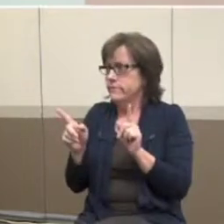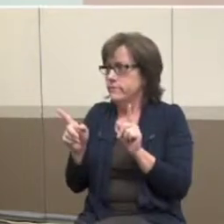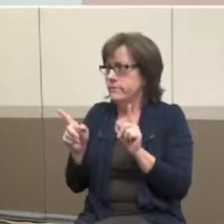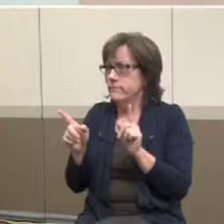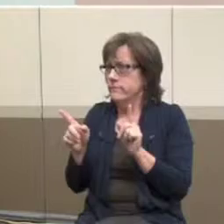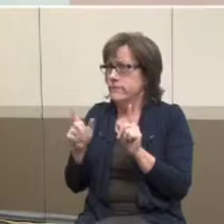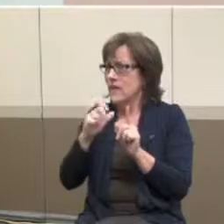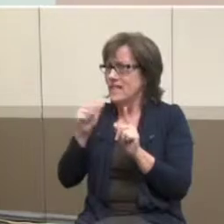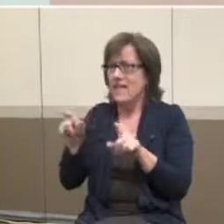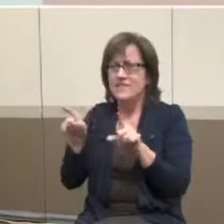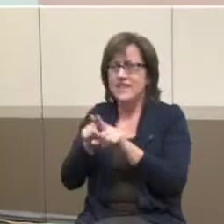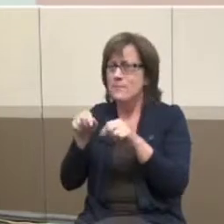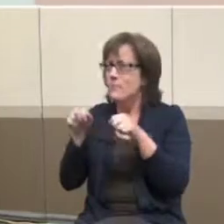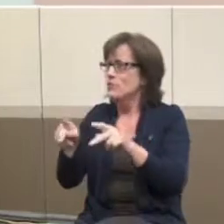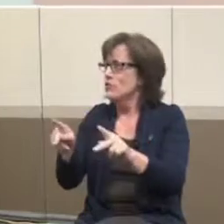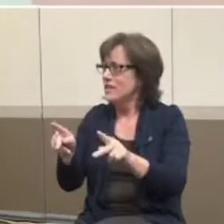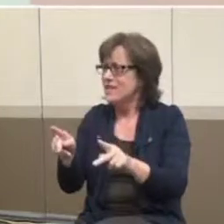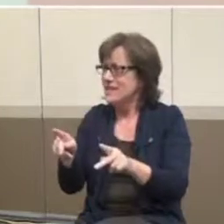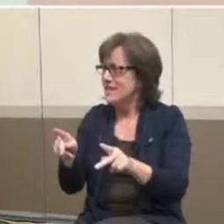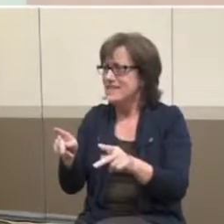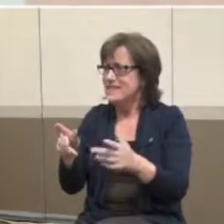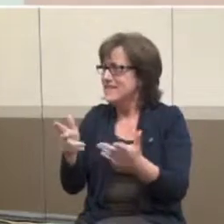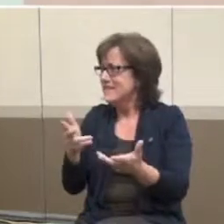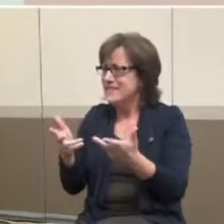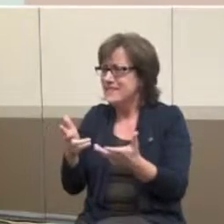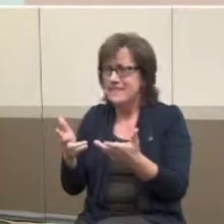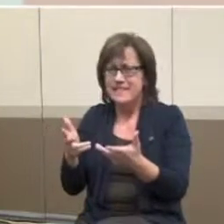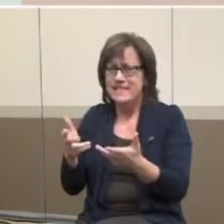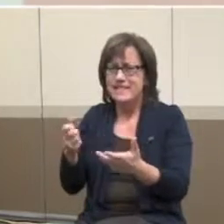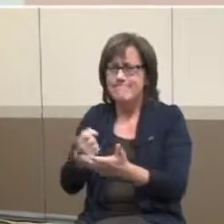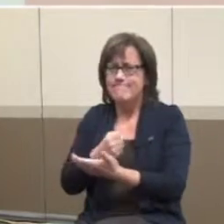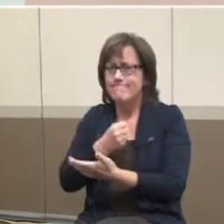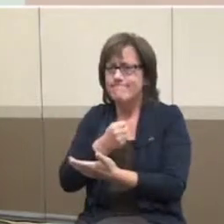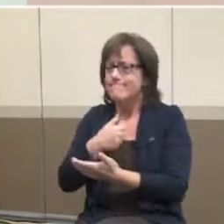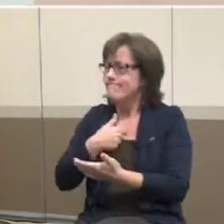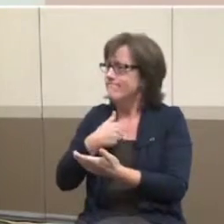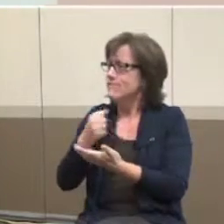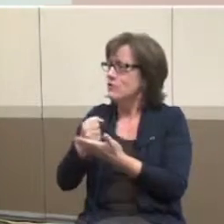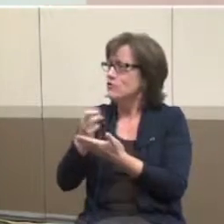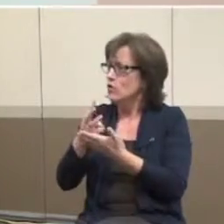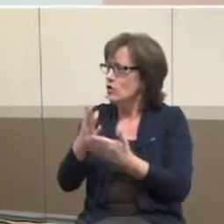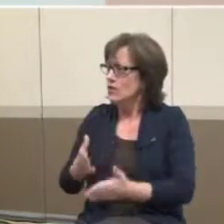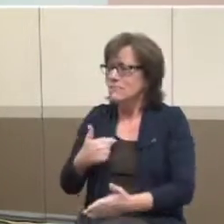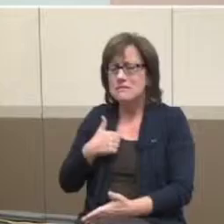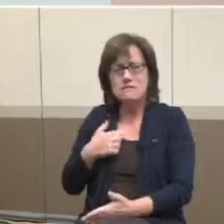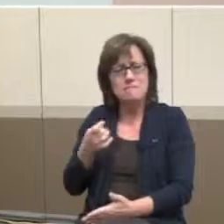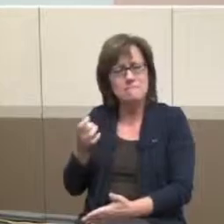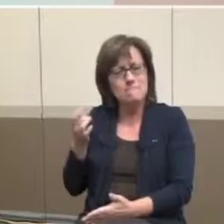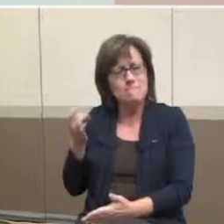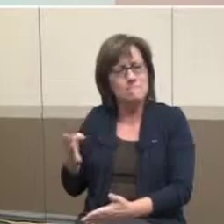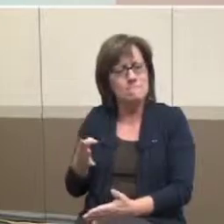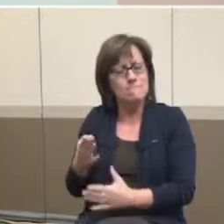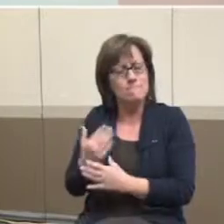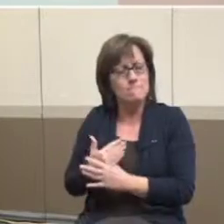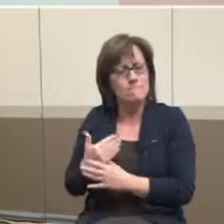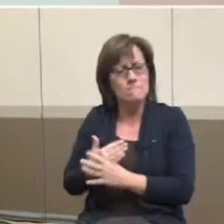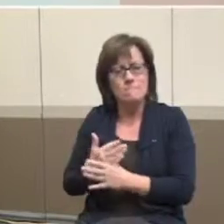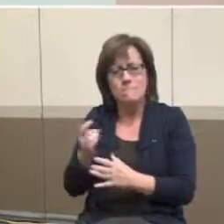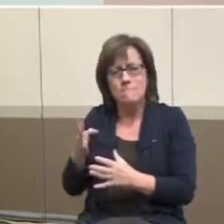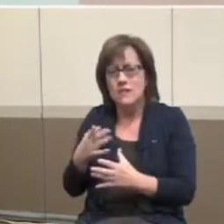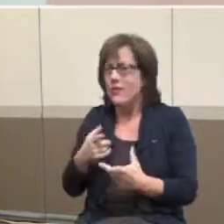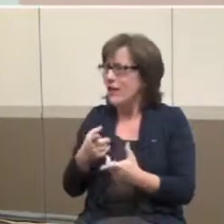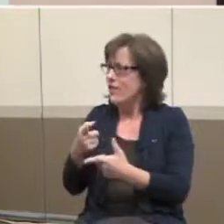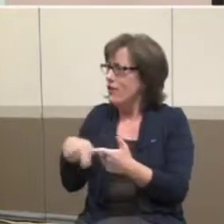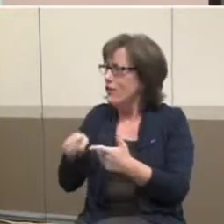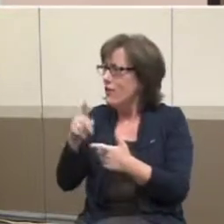same kinds of opportunities. And as a social worker, that really bothered me, and I felt like they were really missing out